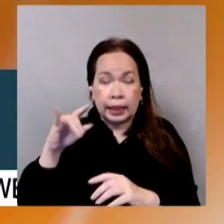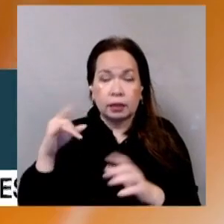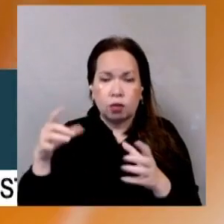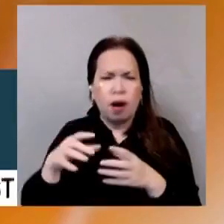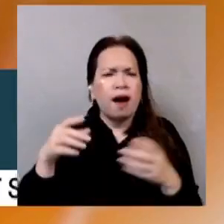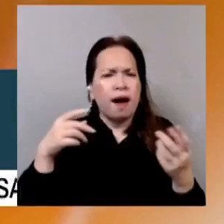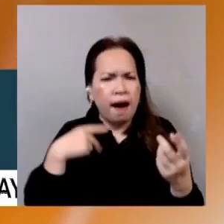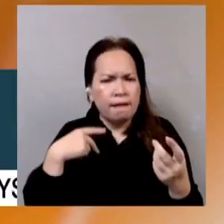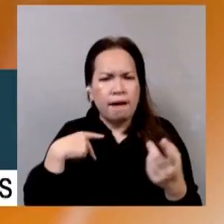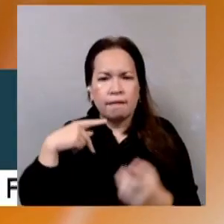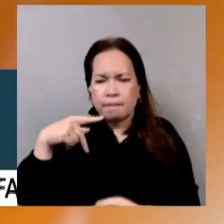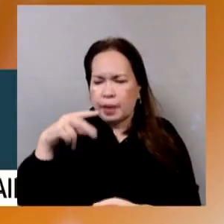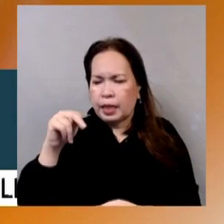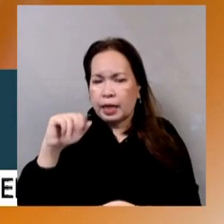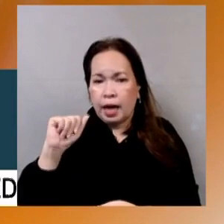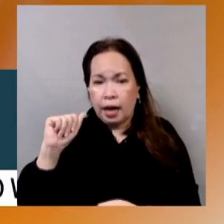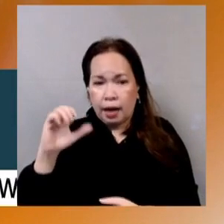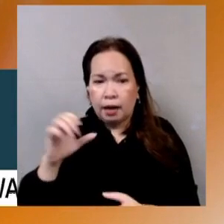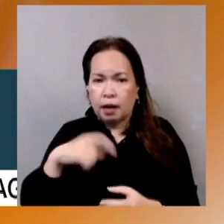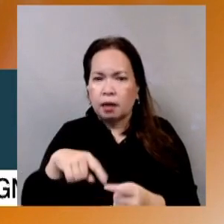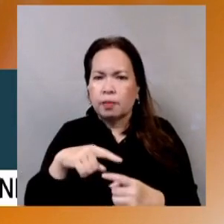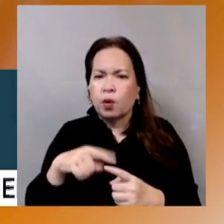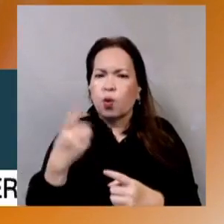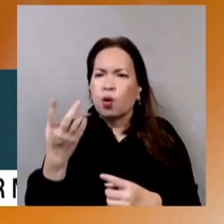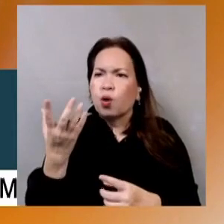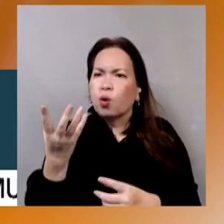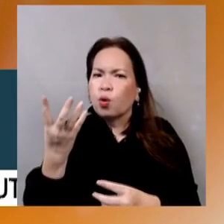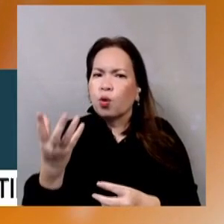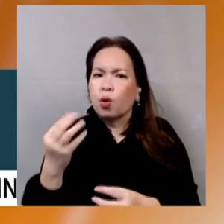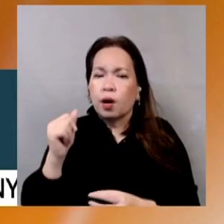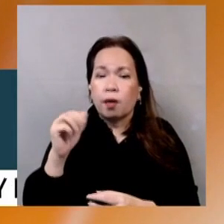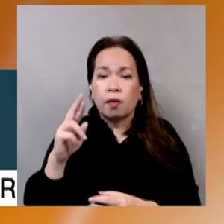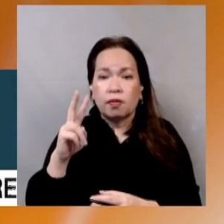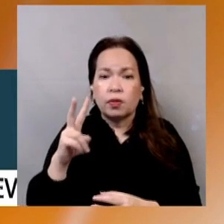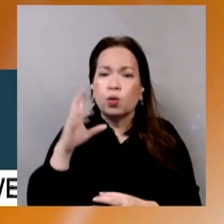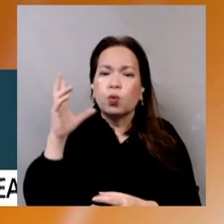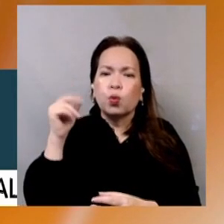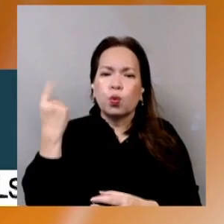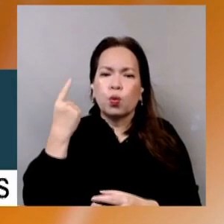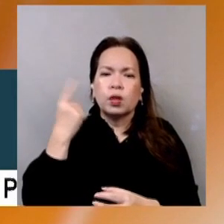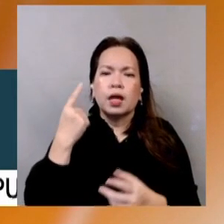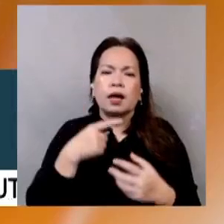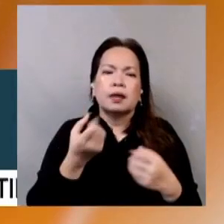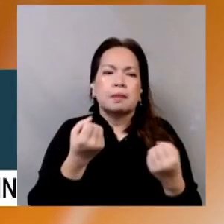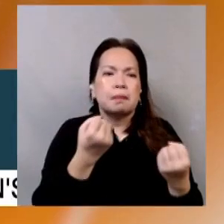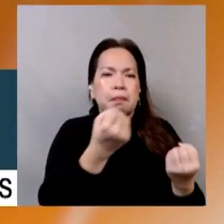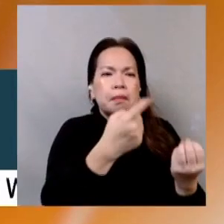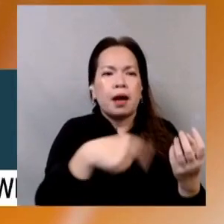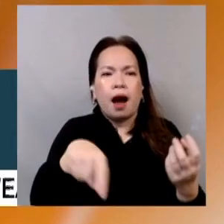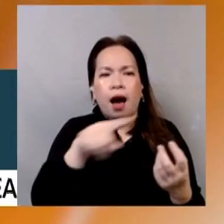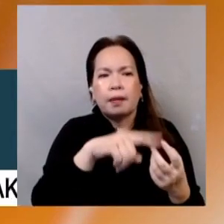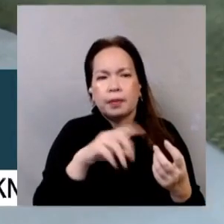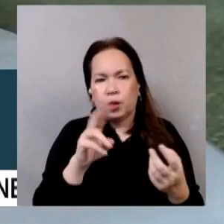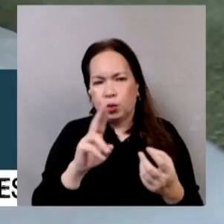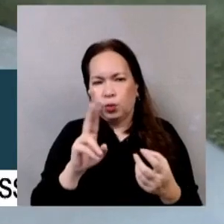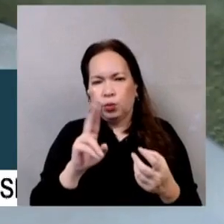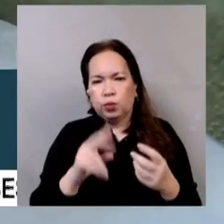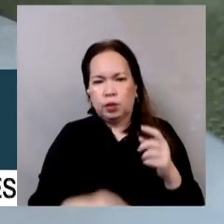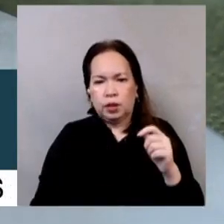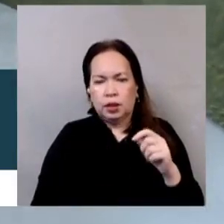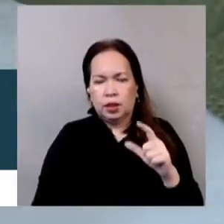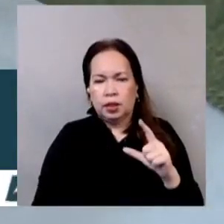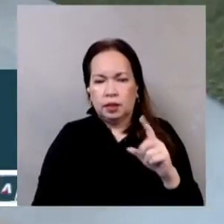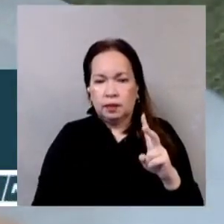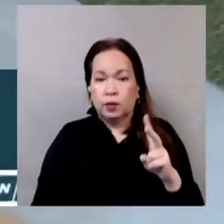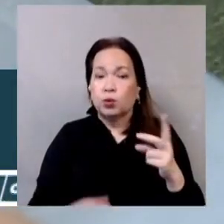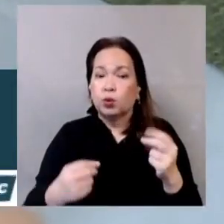says that the low stocks of ARVs could be attributed to unprecedented increase in the use of TLD. Ang action ng DOH is